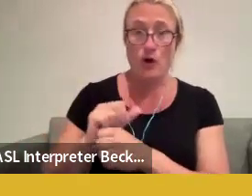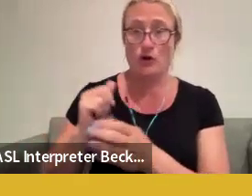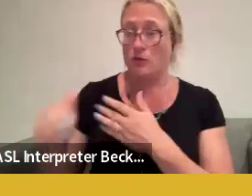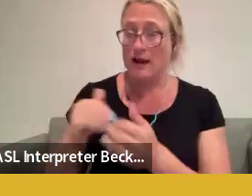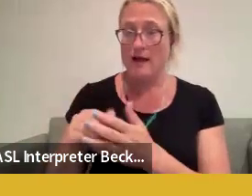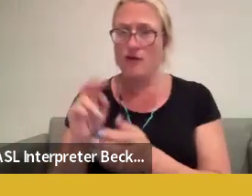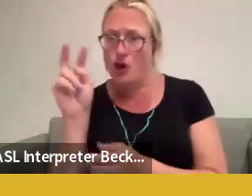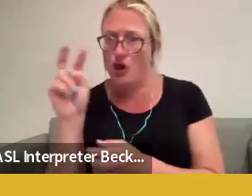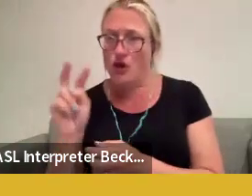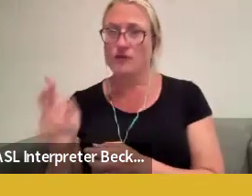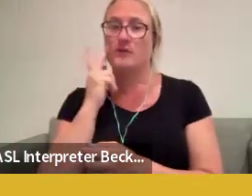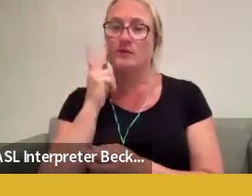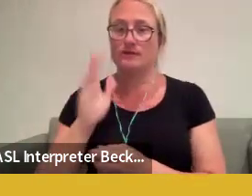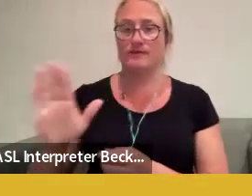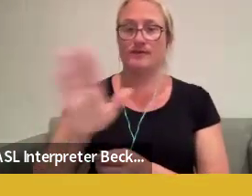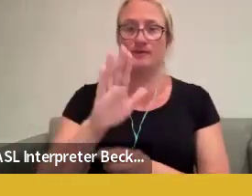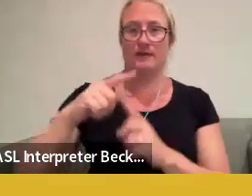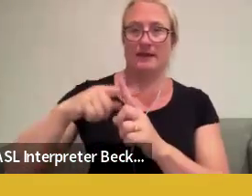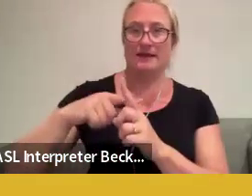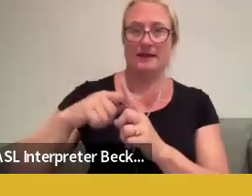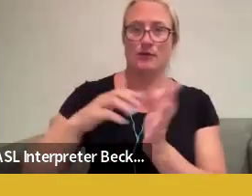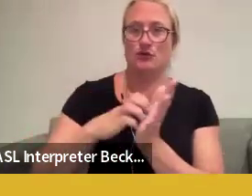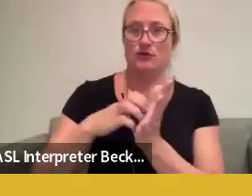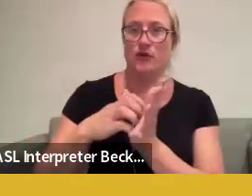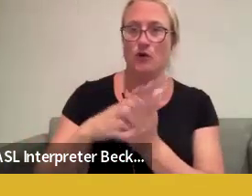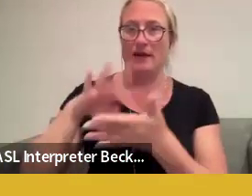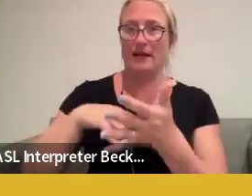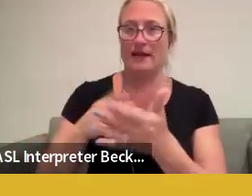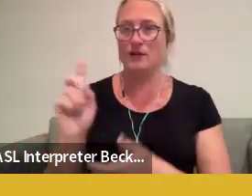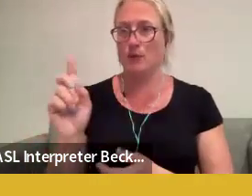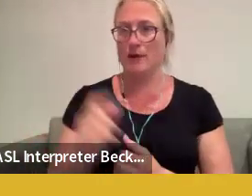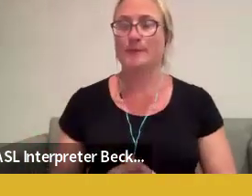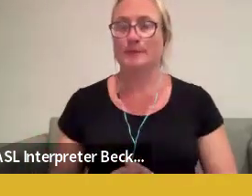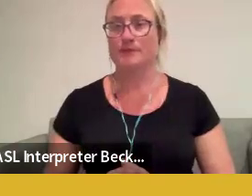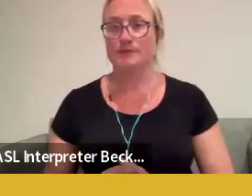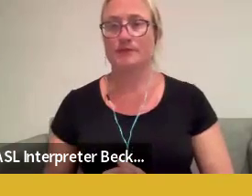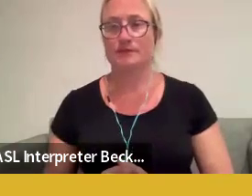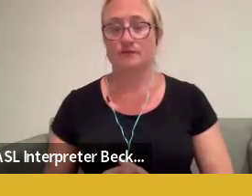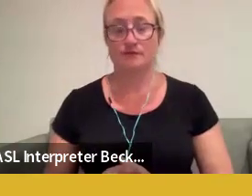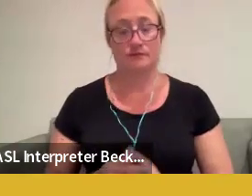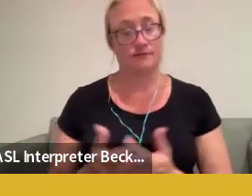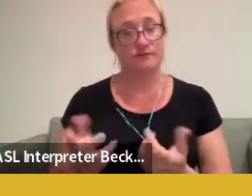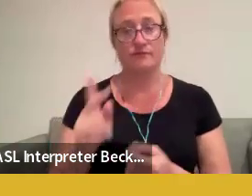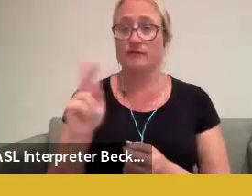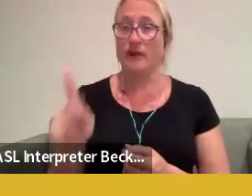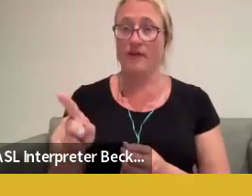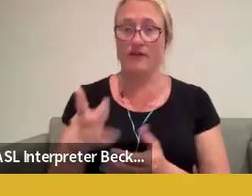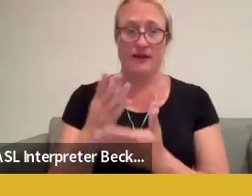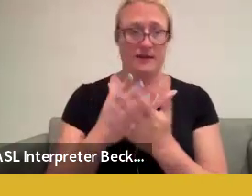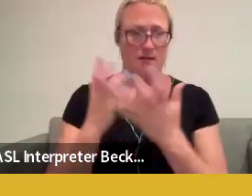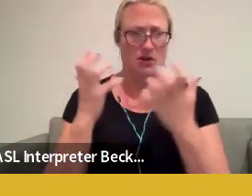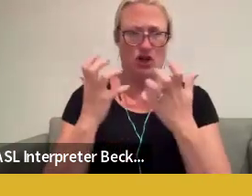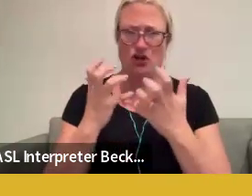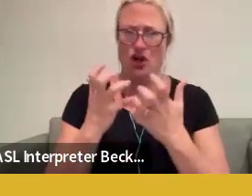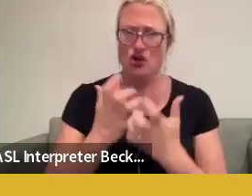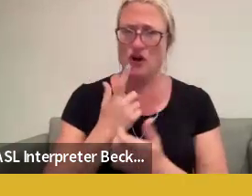the temperature where it falls on the heat vulnerability index. Some areas of Philadelphia, these really dark